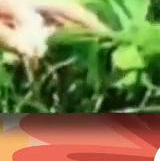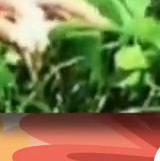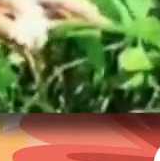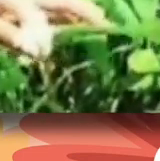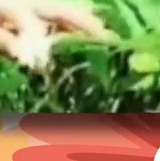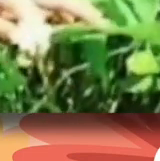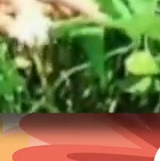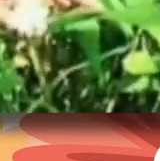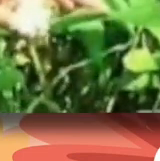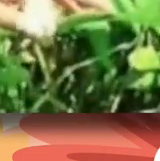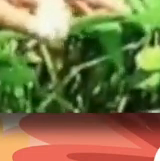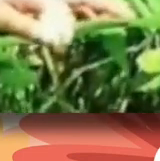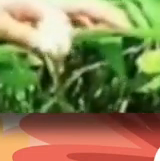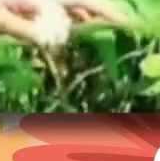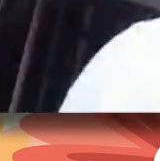jasmine, white